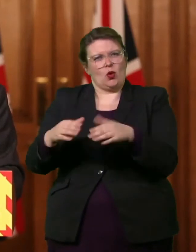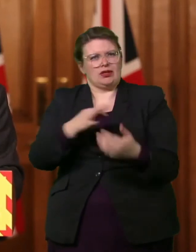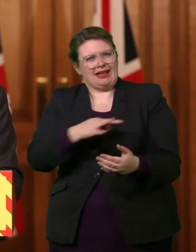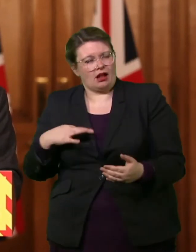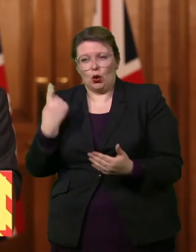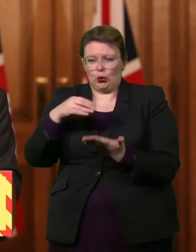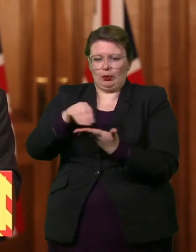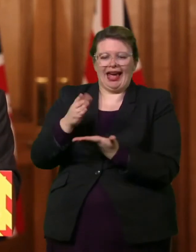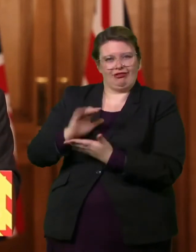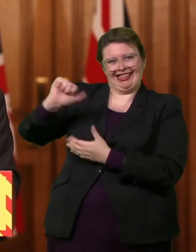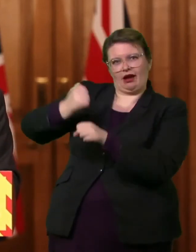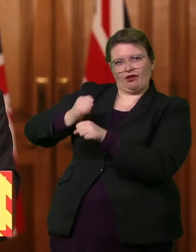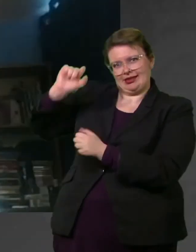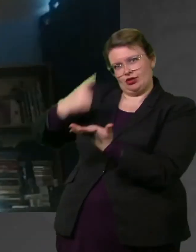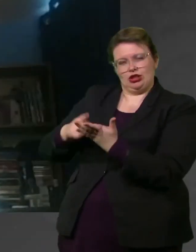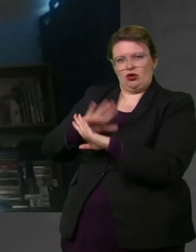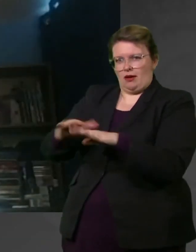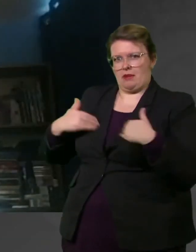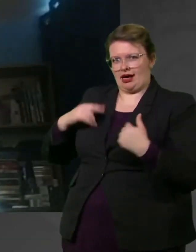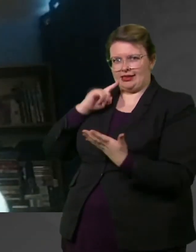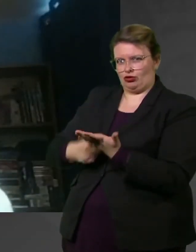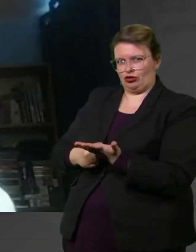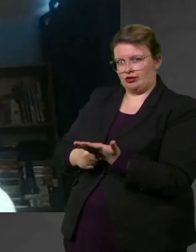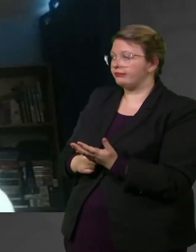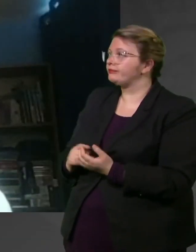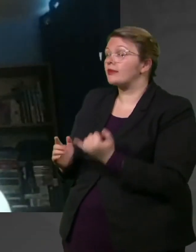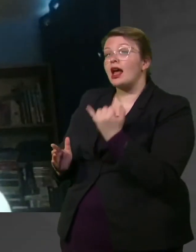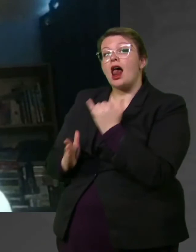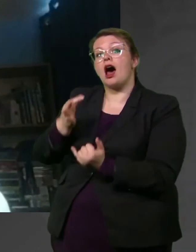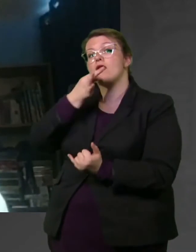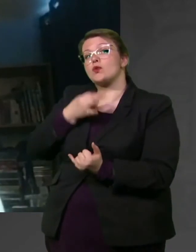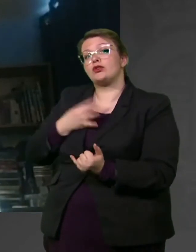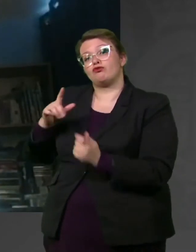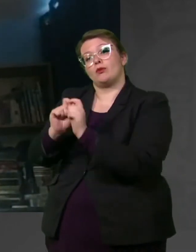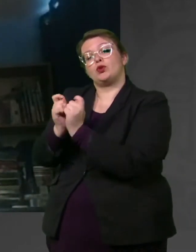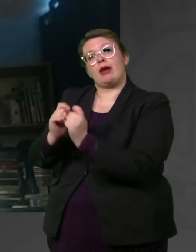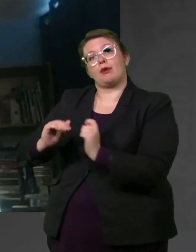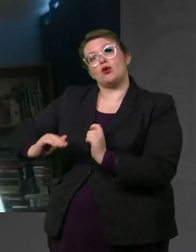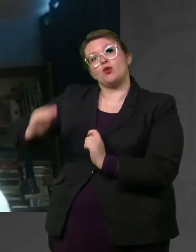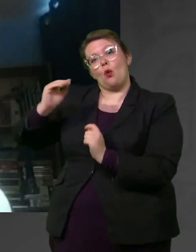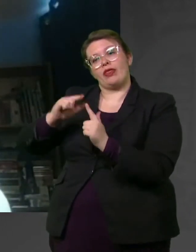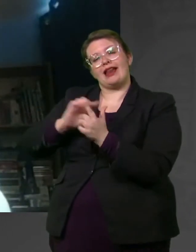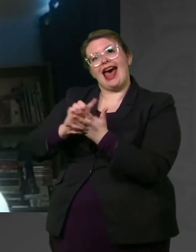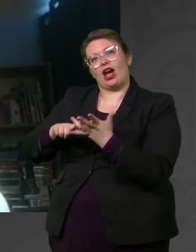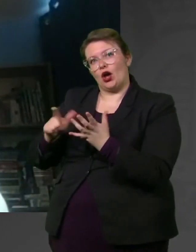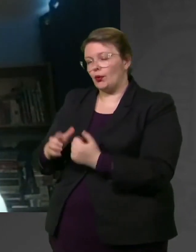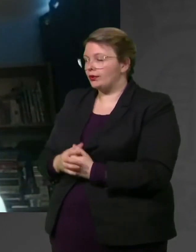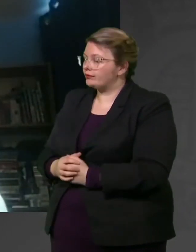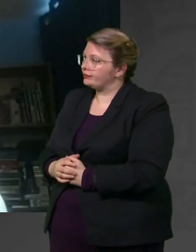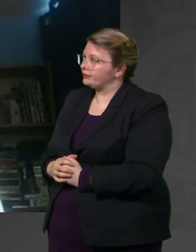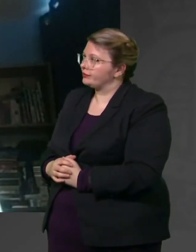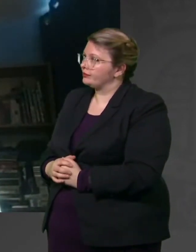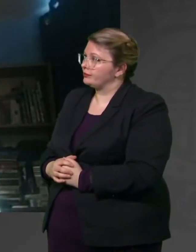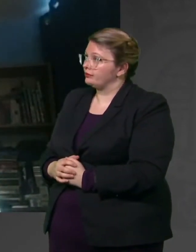at the Northern Echo. Jim. Thank you. Here in the Northeast, we have some GP surgeries having to cancel vaccine clinics because they are